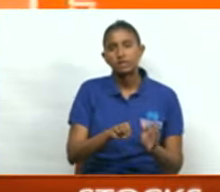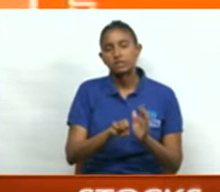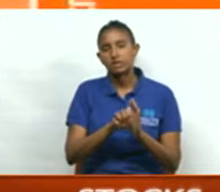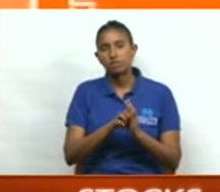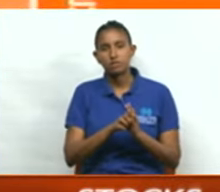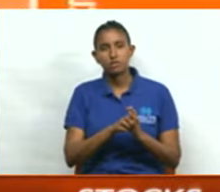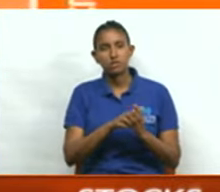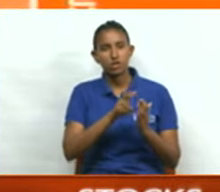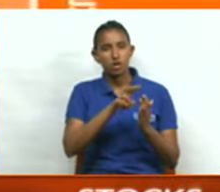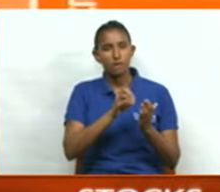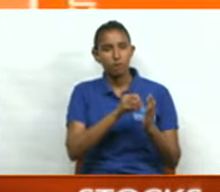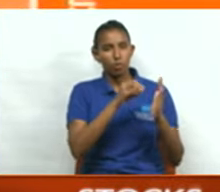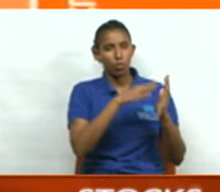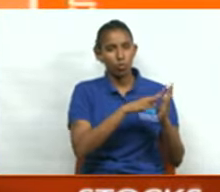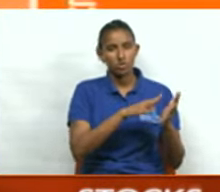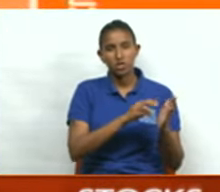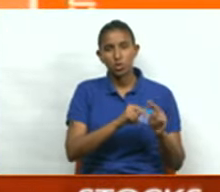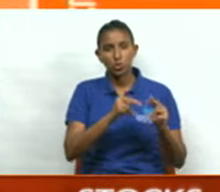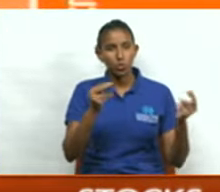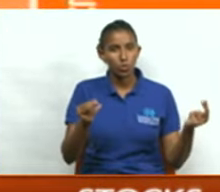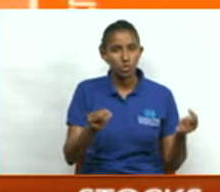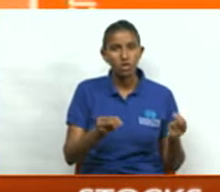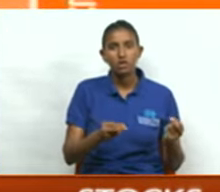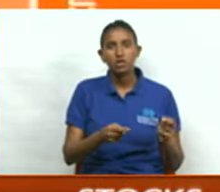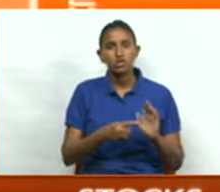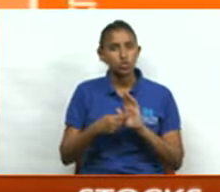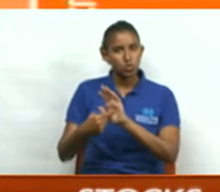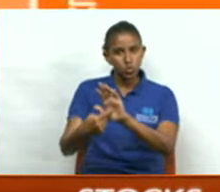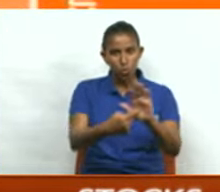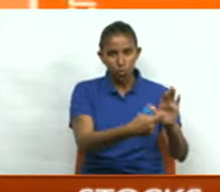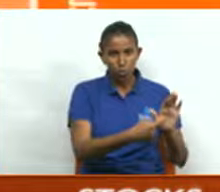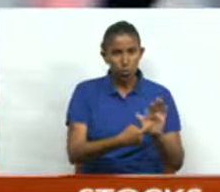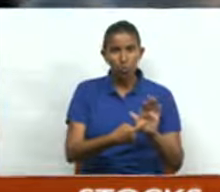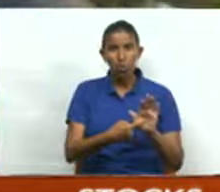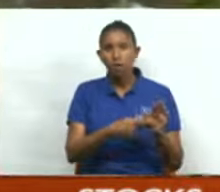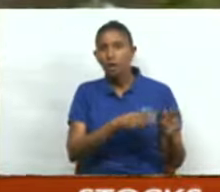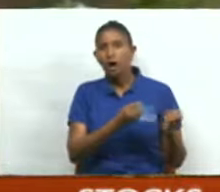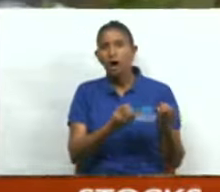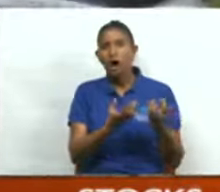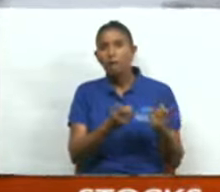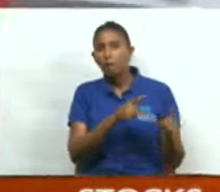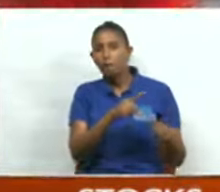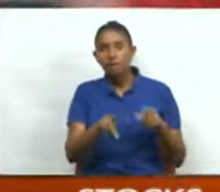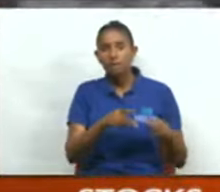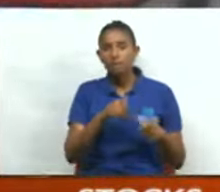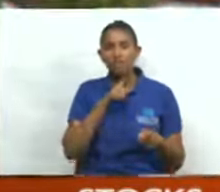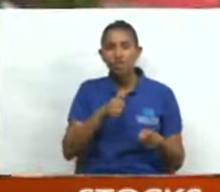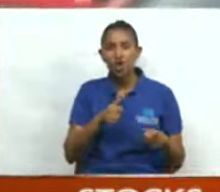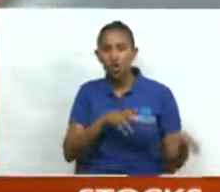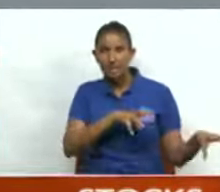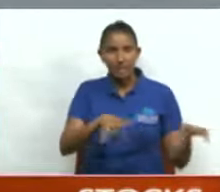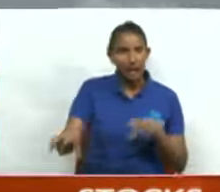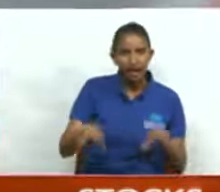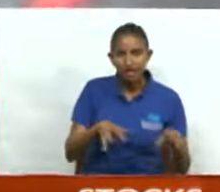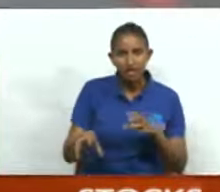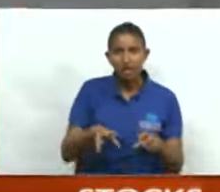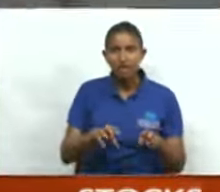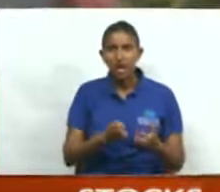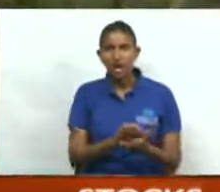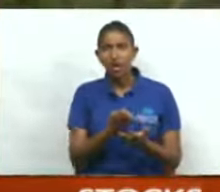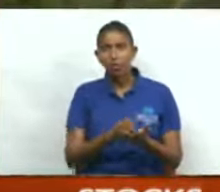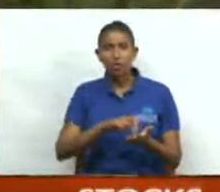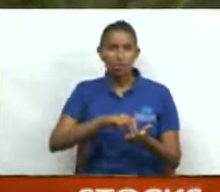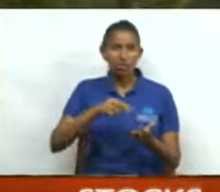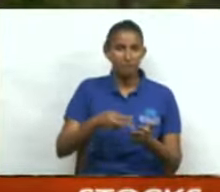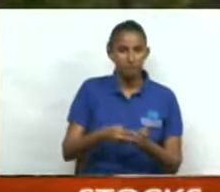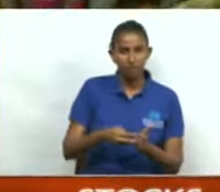formal assessment of these economically inactive people. The economist notes that many people are seeking work in the informal